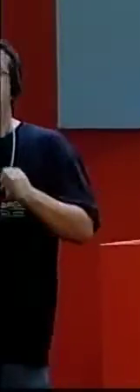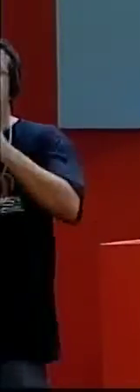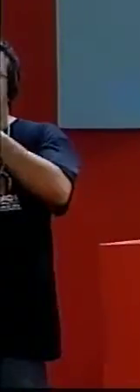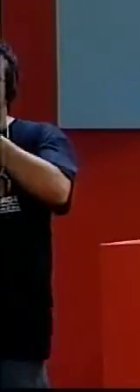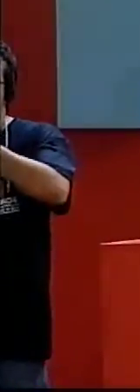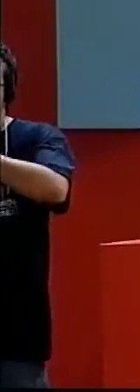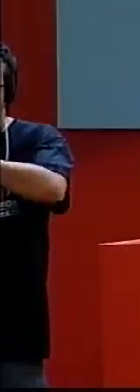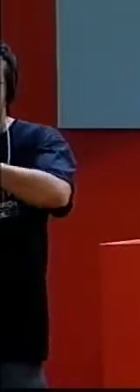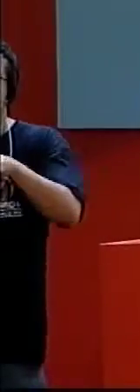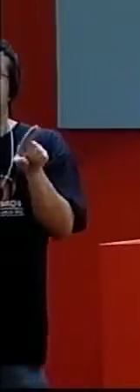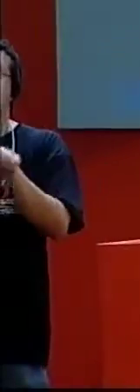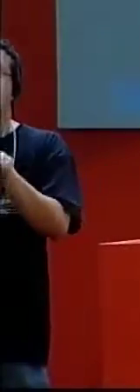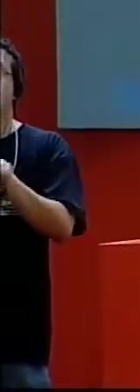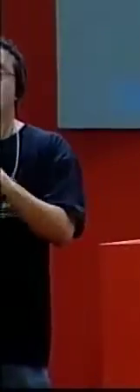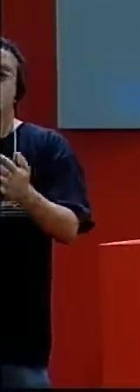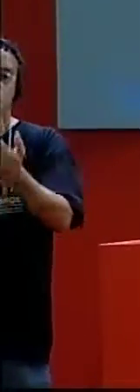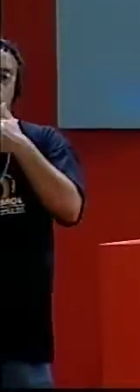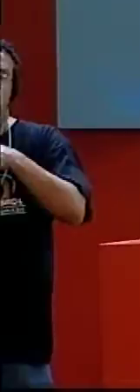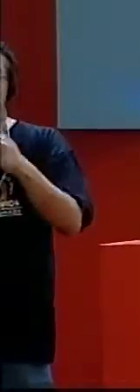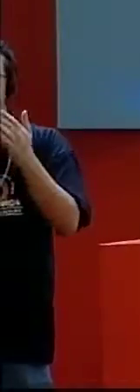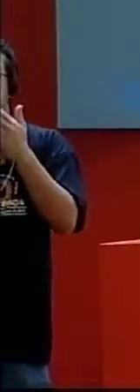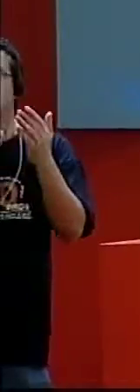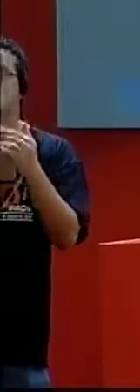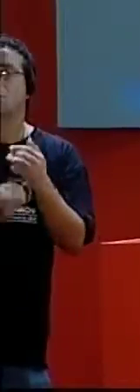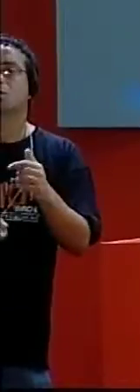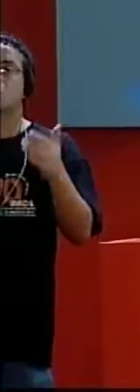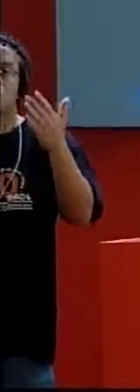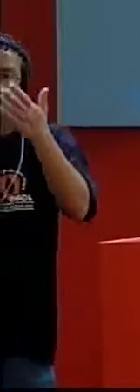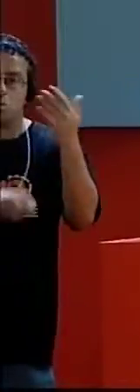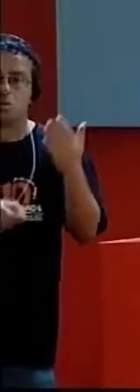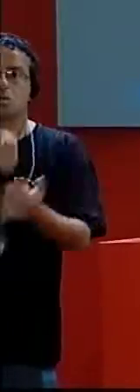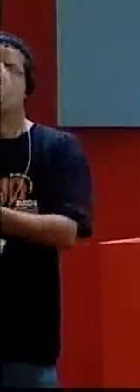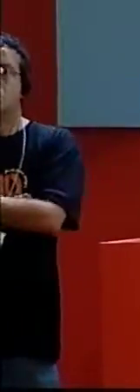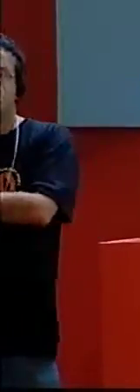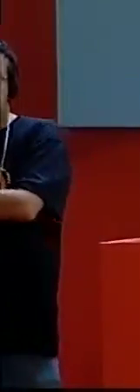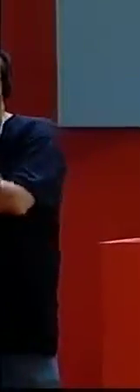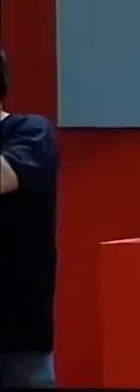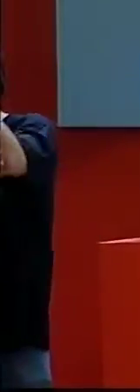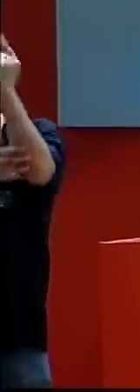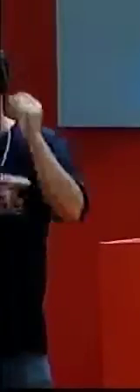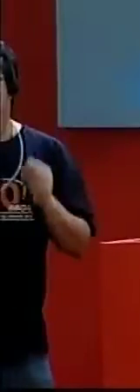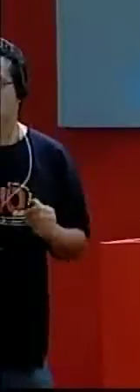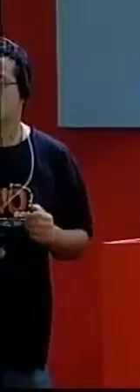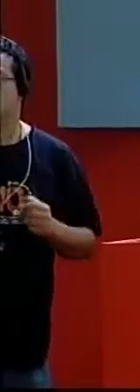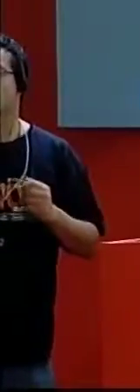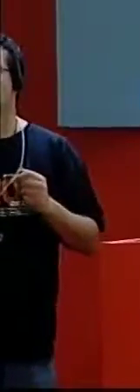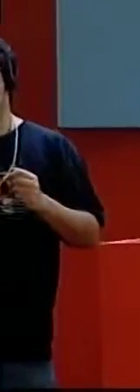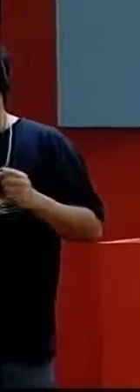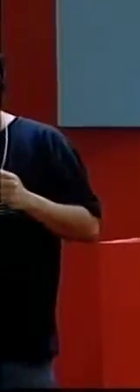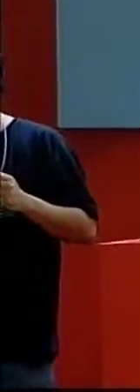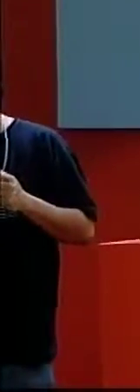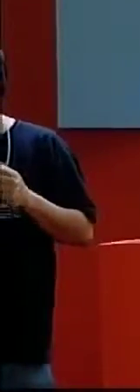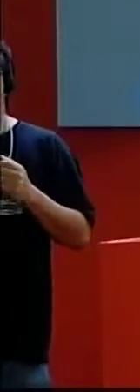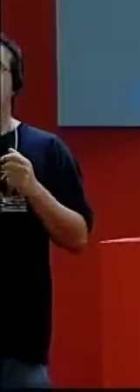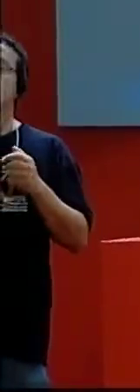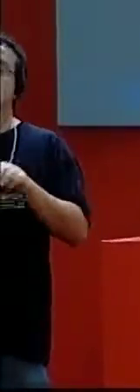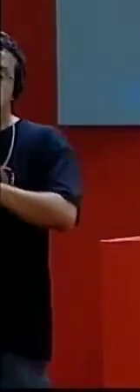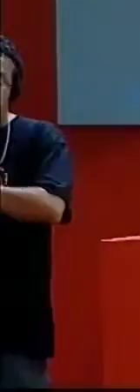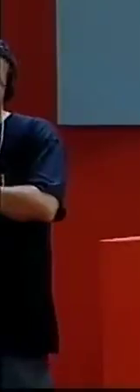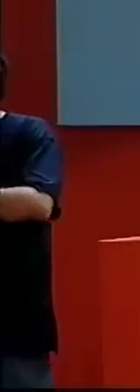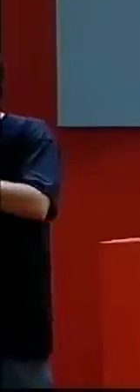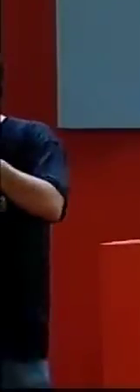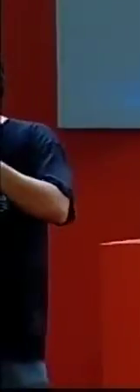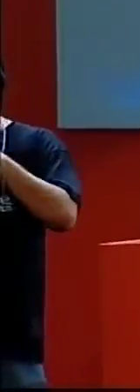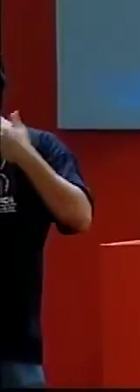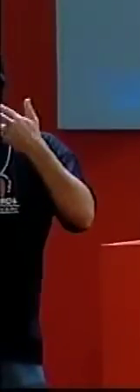struggles for water, for land, for forests, for community control over resources, the labour movement, the workers' movement.